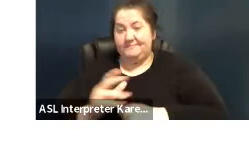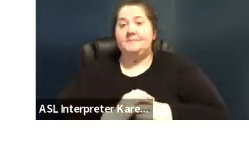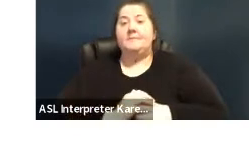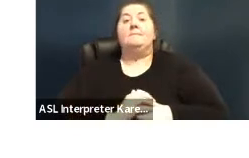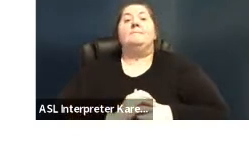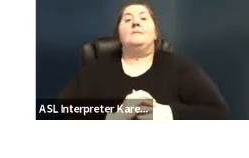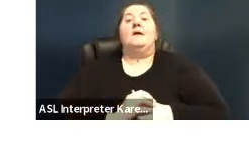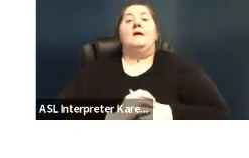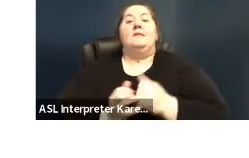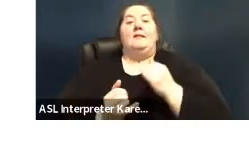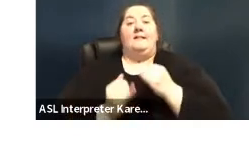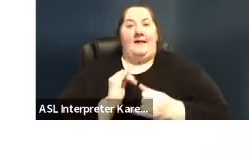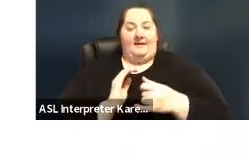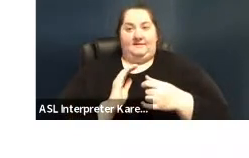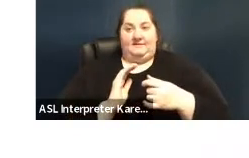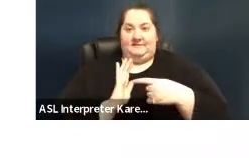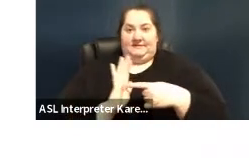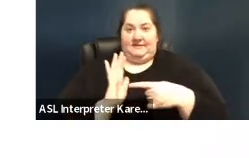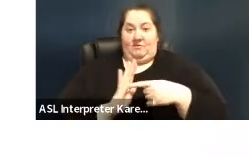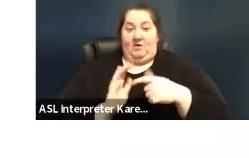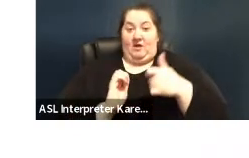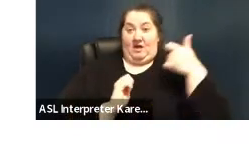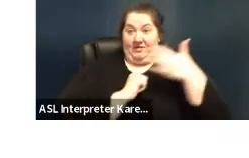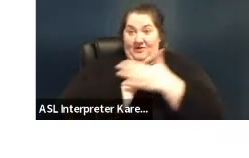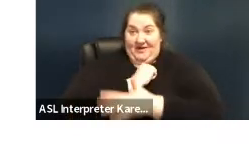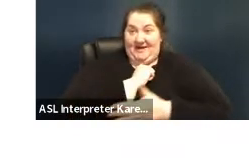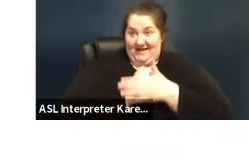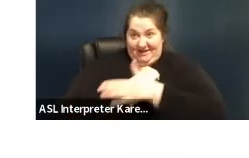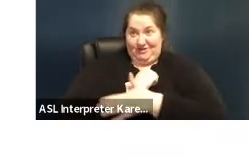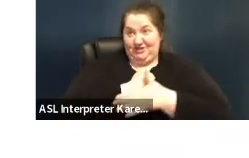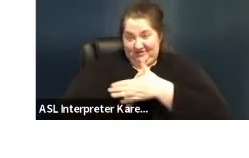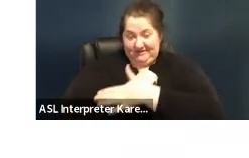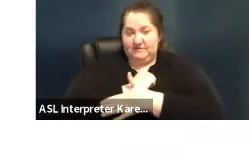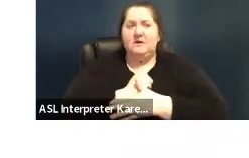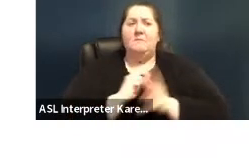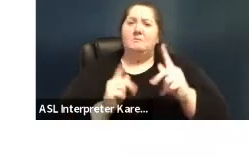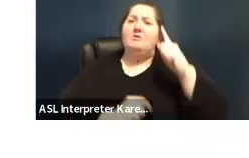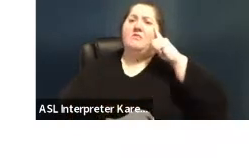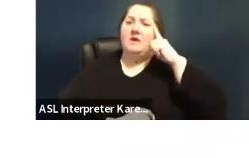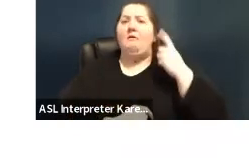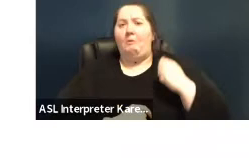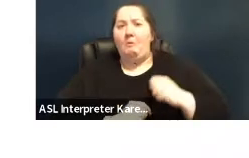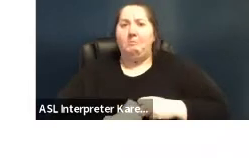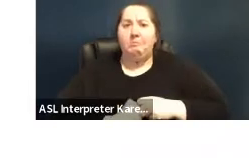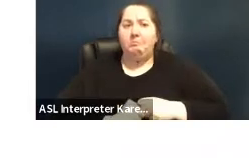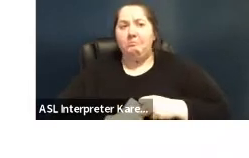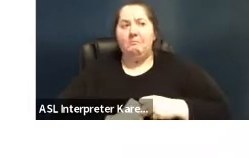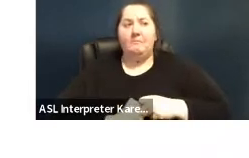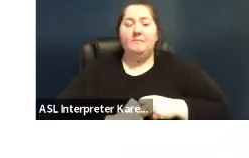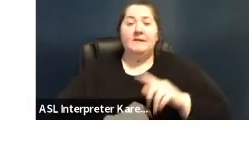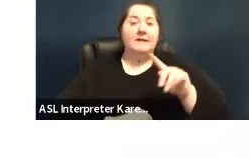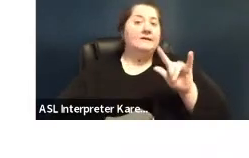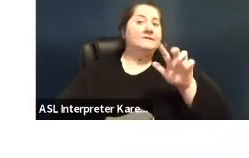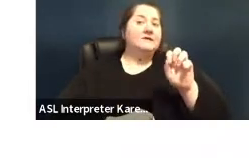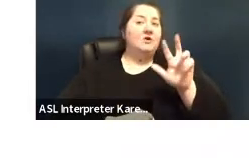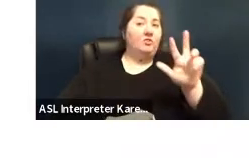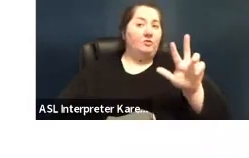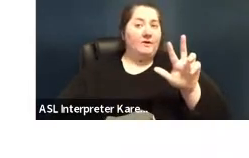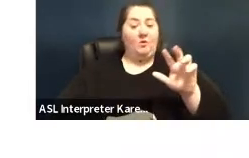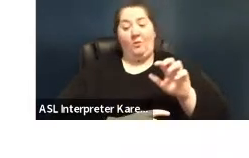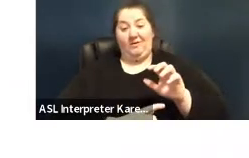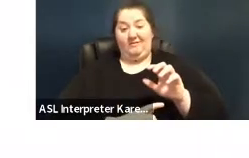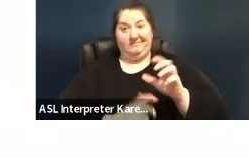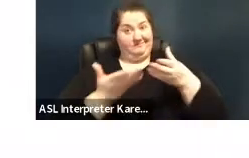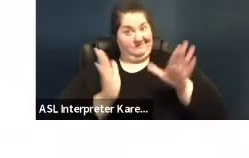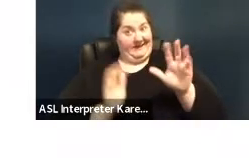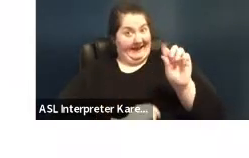last example here, foreign countries, we do hear this occasionally that folks think that Title III or the ADA covers,